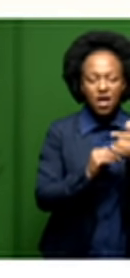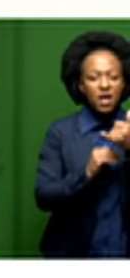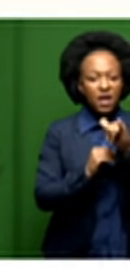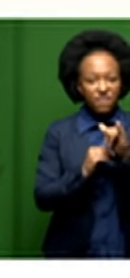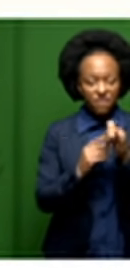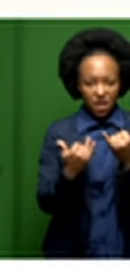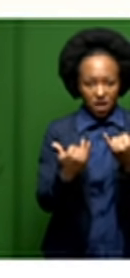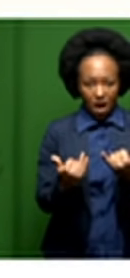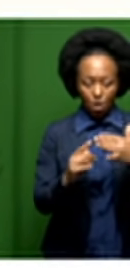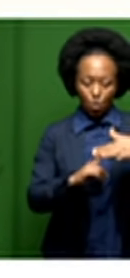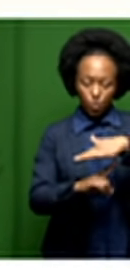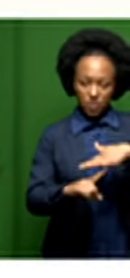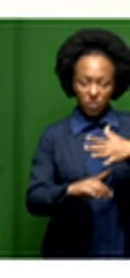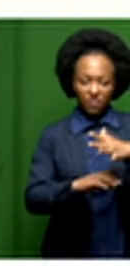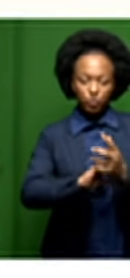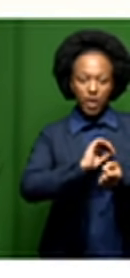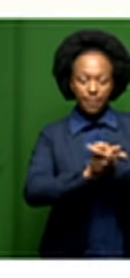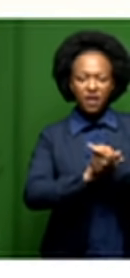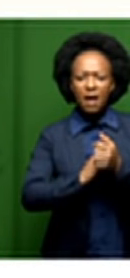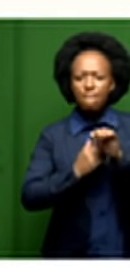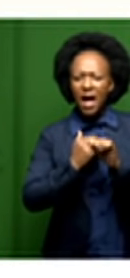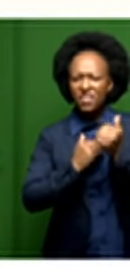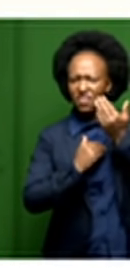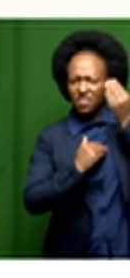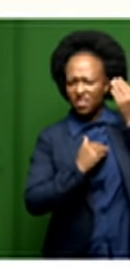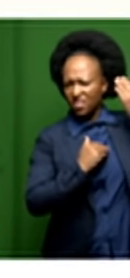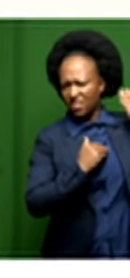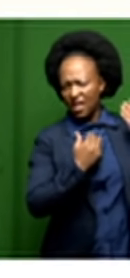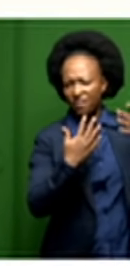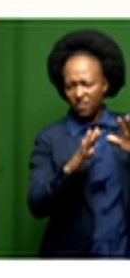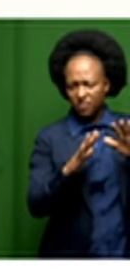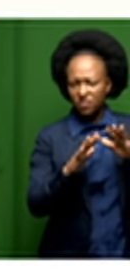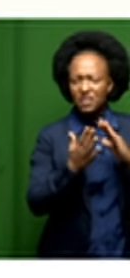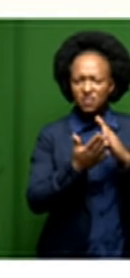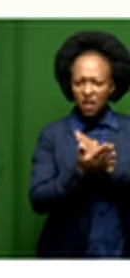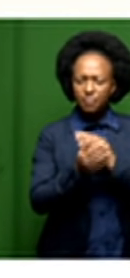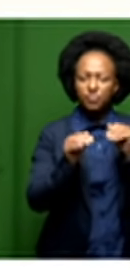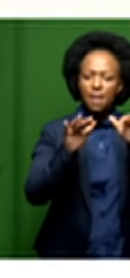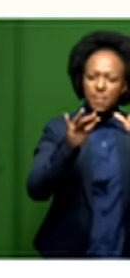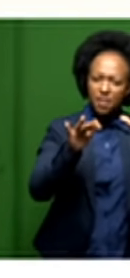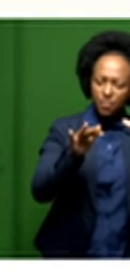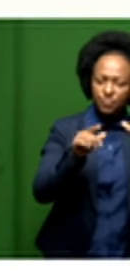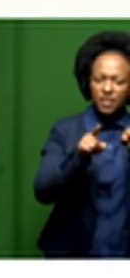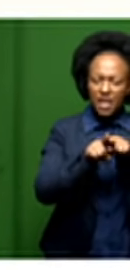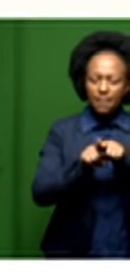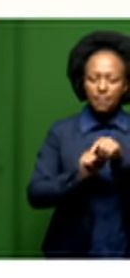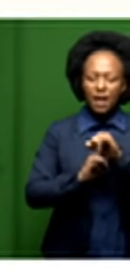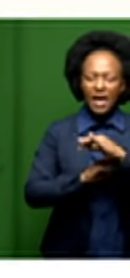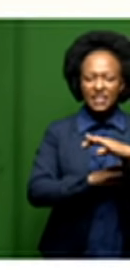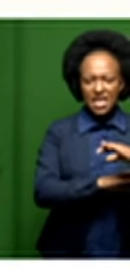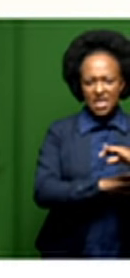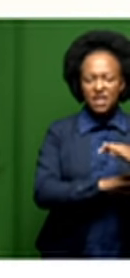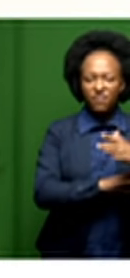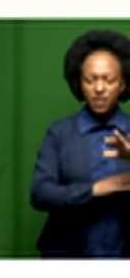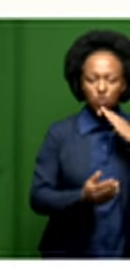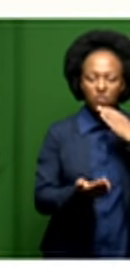at the circumstances that happened in the past few months, there were citizens, and the IEC also confirmed